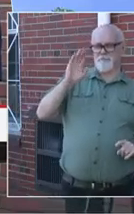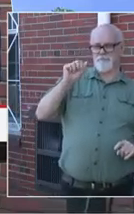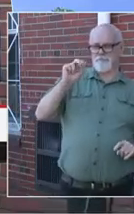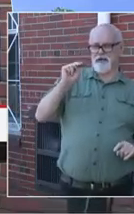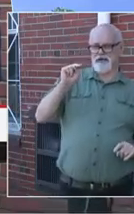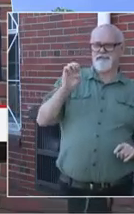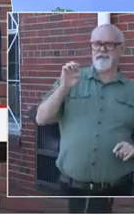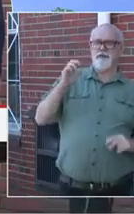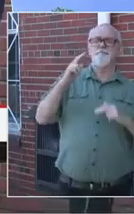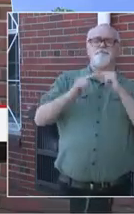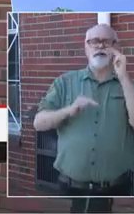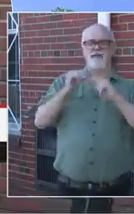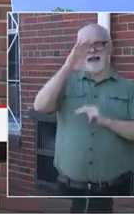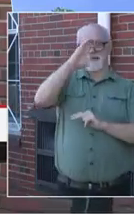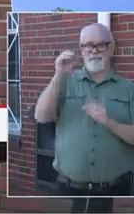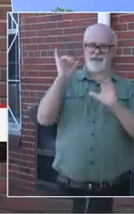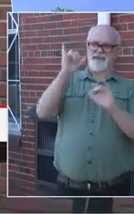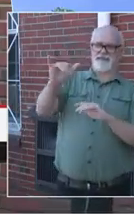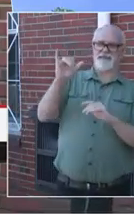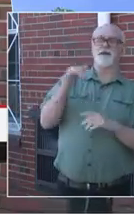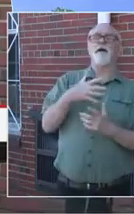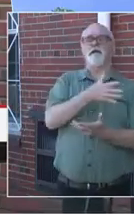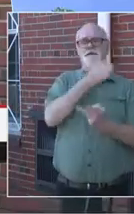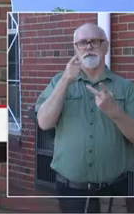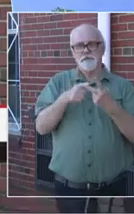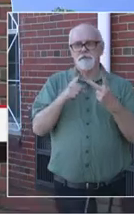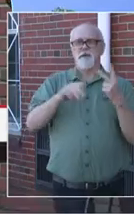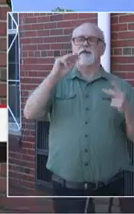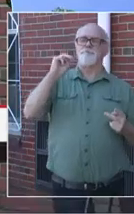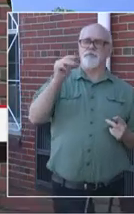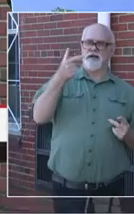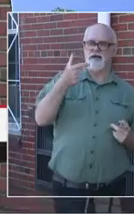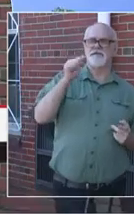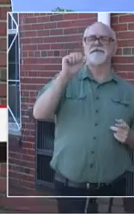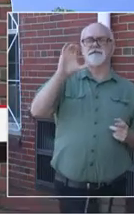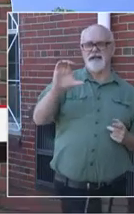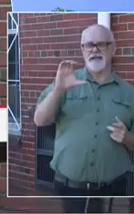your hands to be recognized. Mr. Matos, I see you all. Thank you.